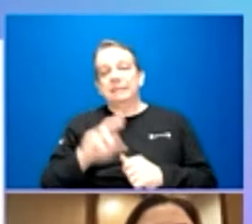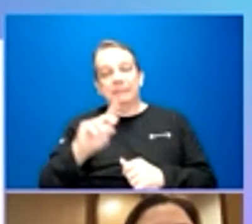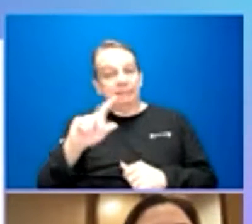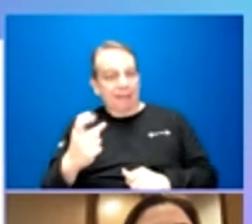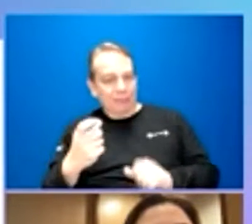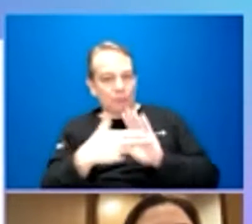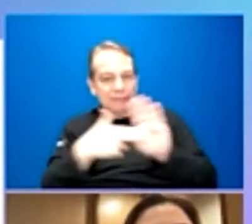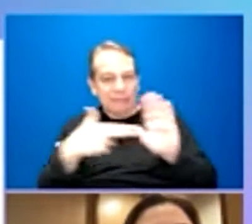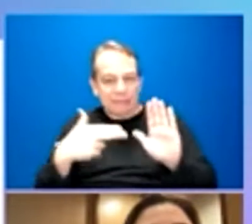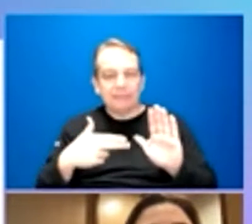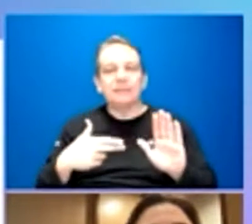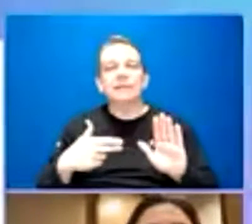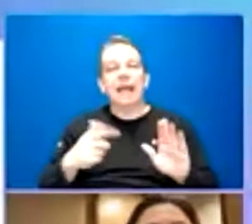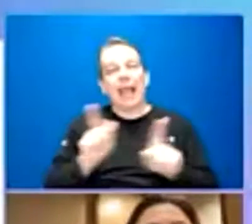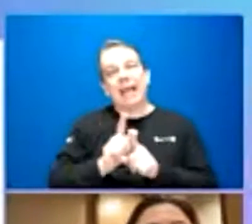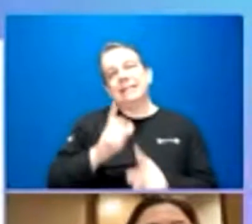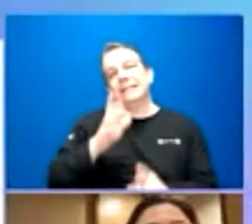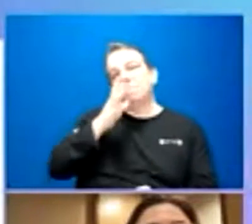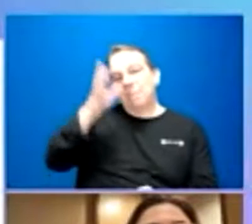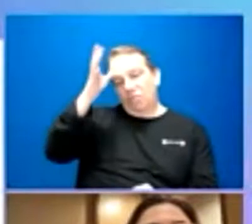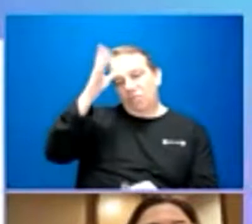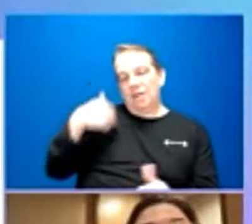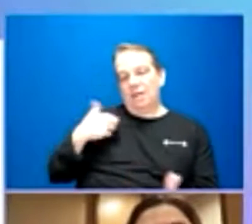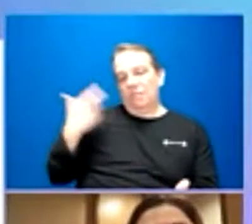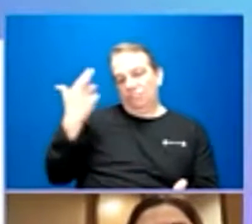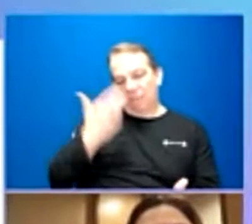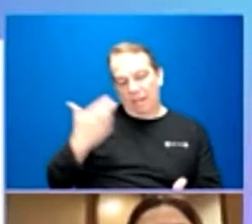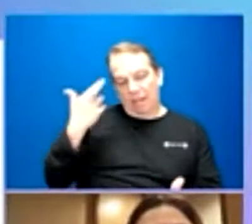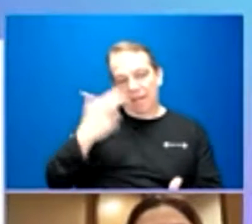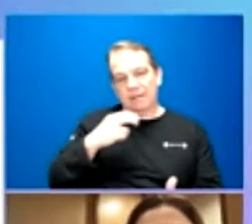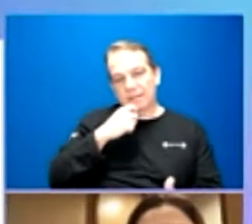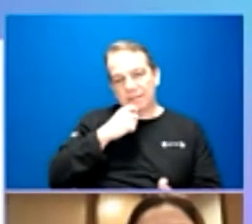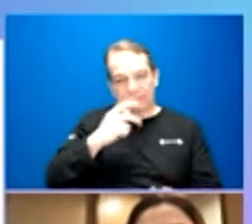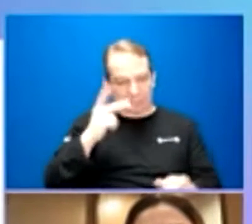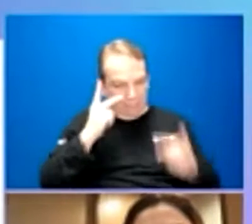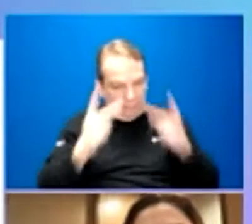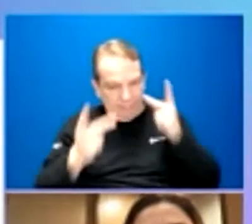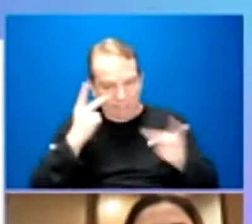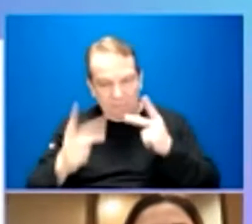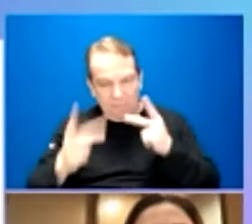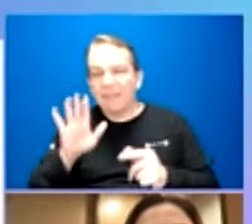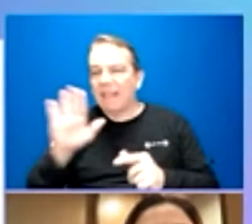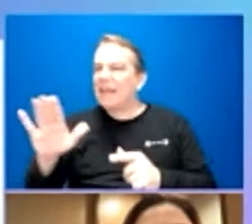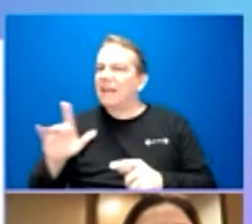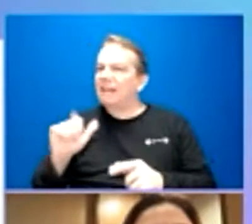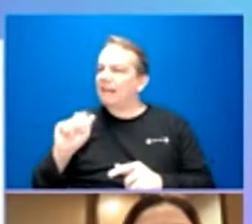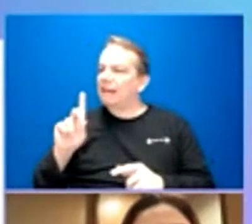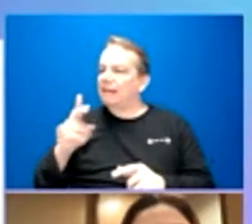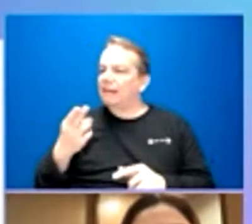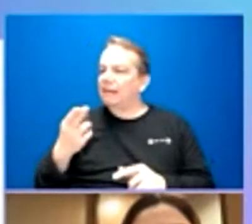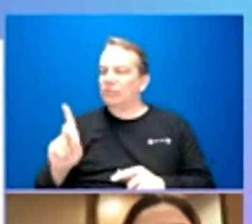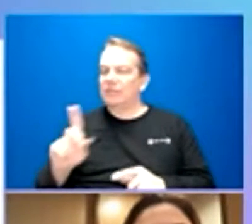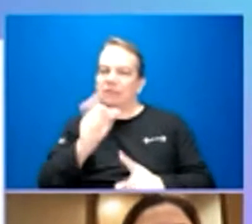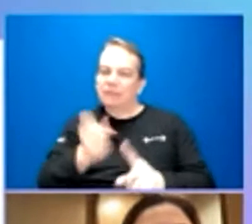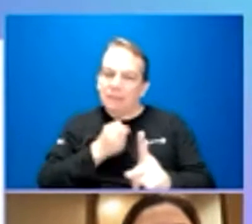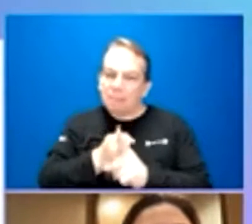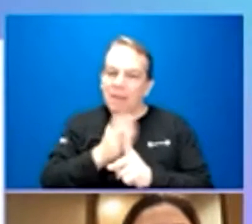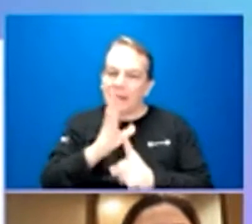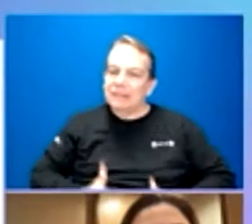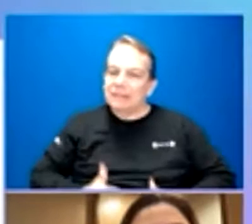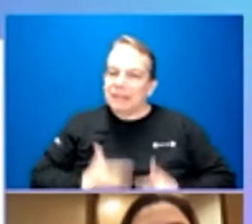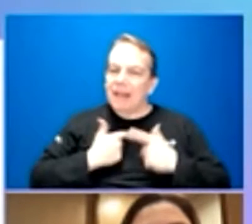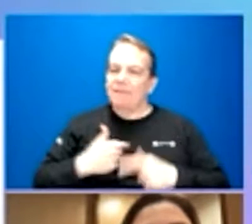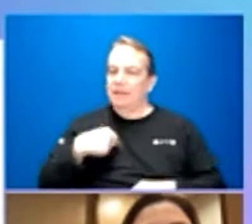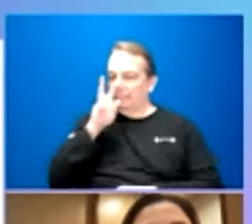parent, I'm really starting to see how that impacts his life. And I'm quite keen to observe him